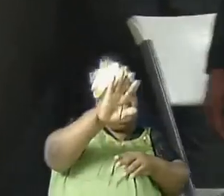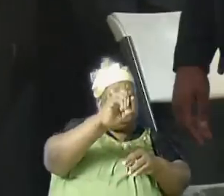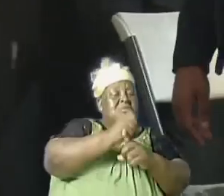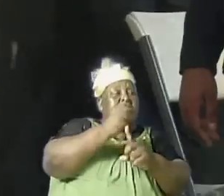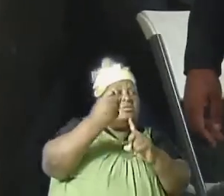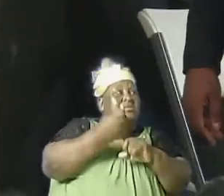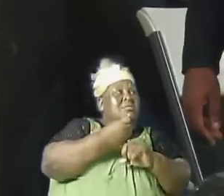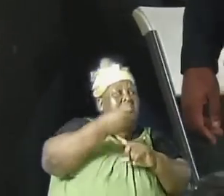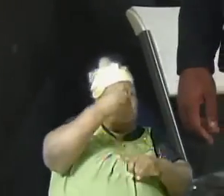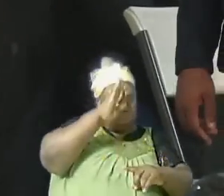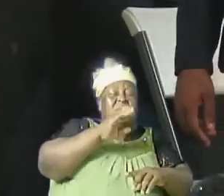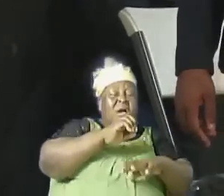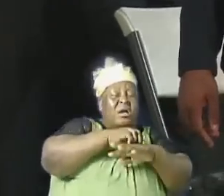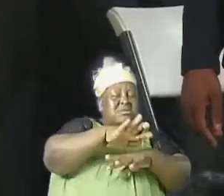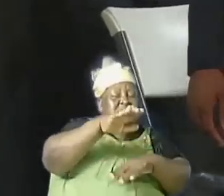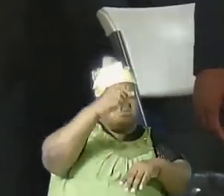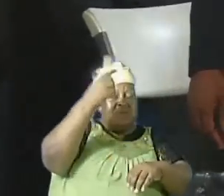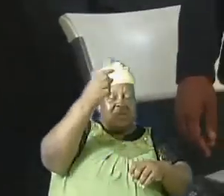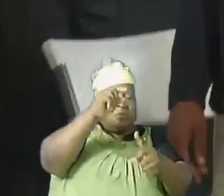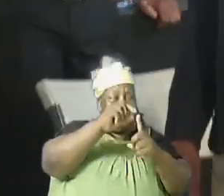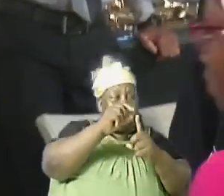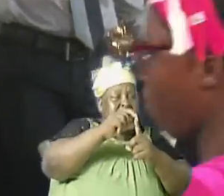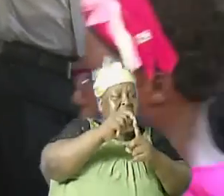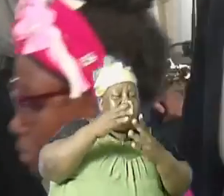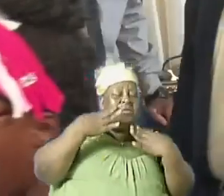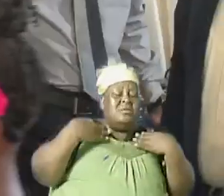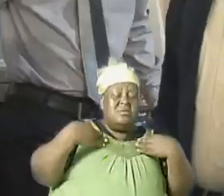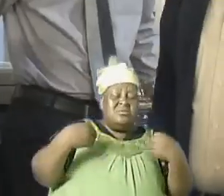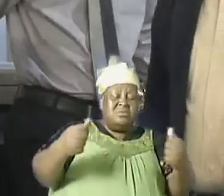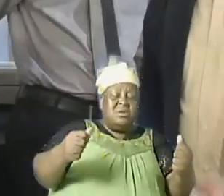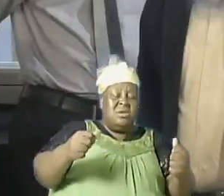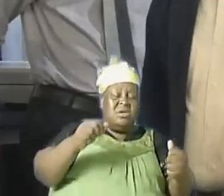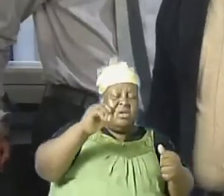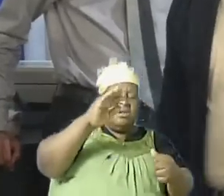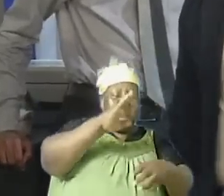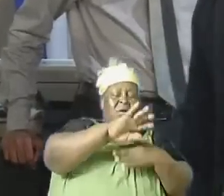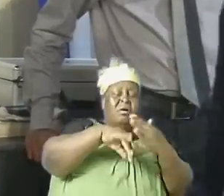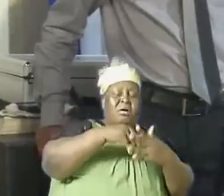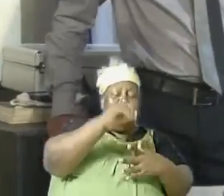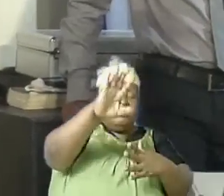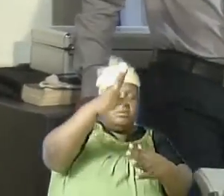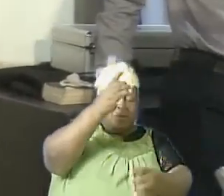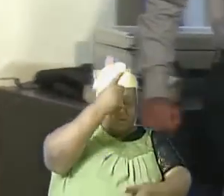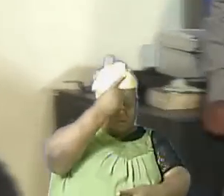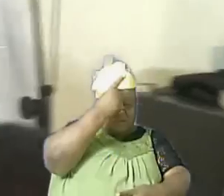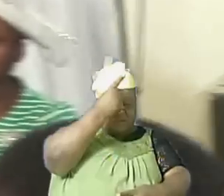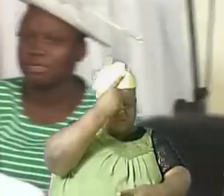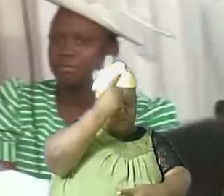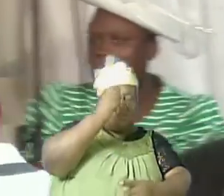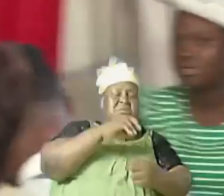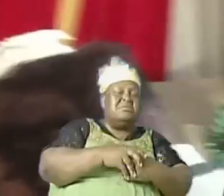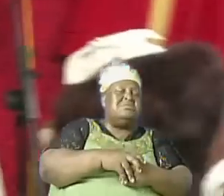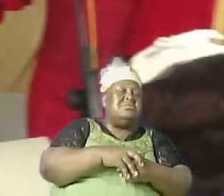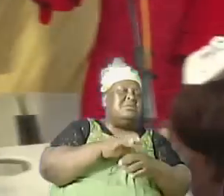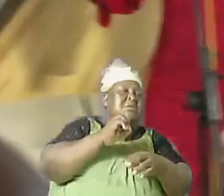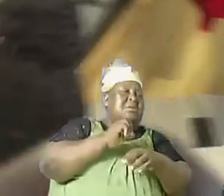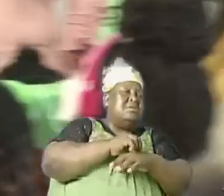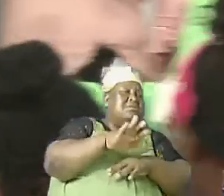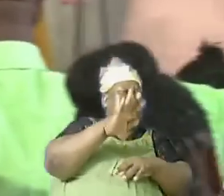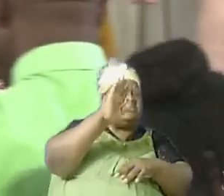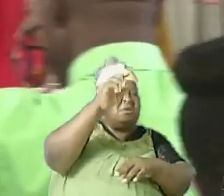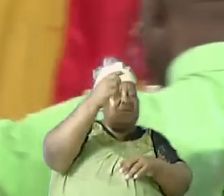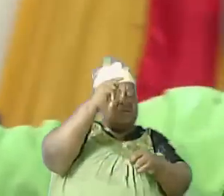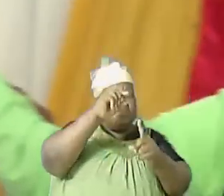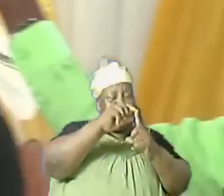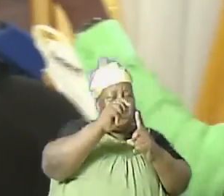situation. God has sent his words to heal all your diseases. He has